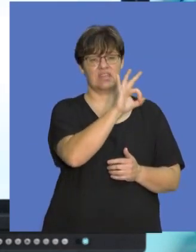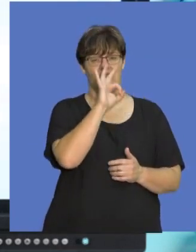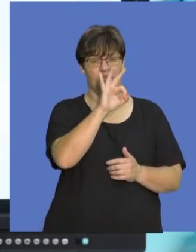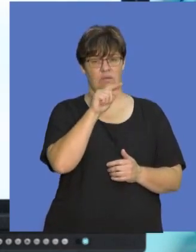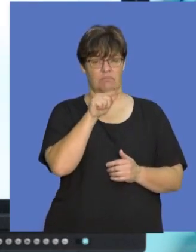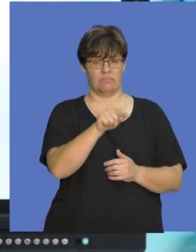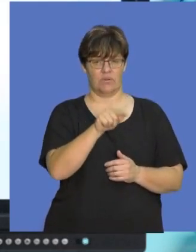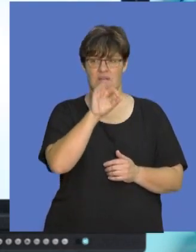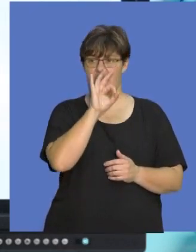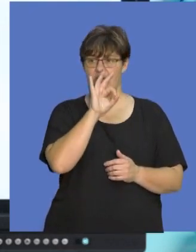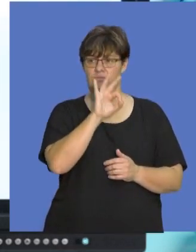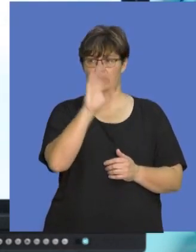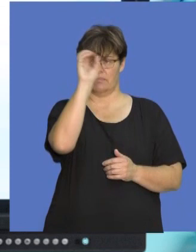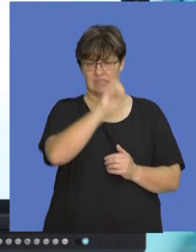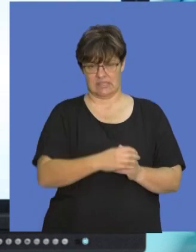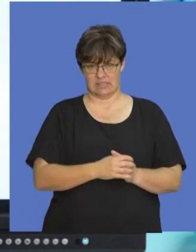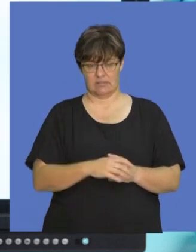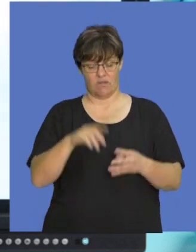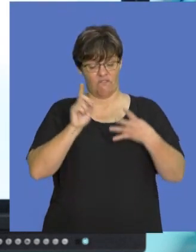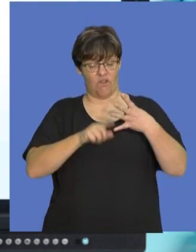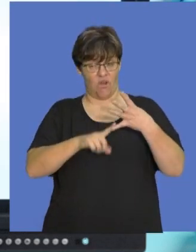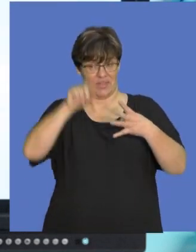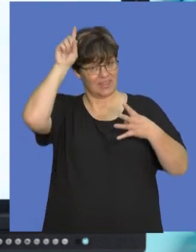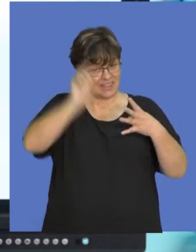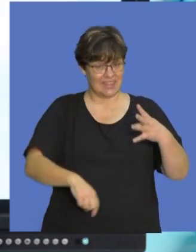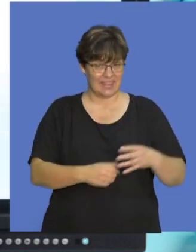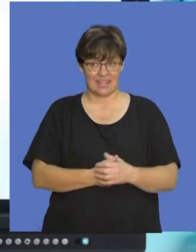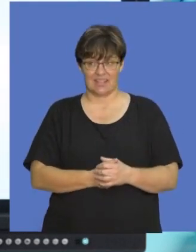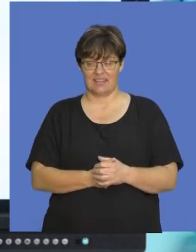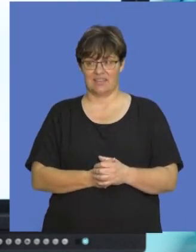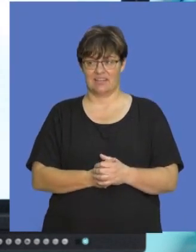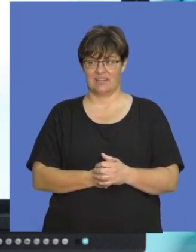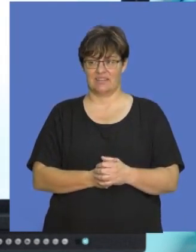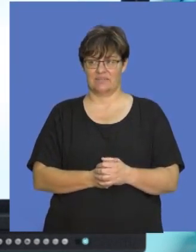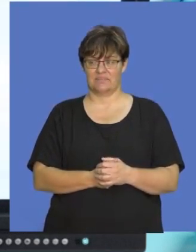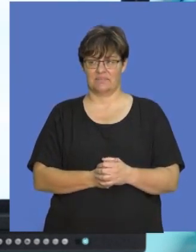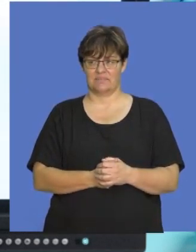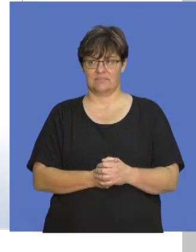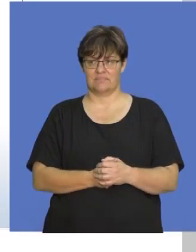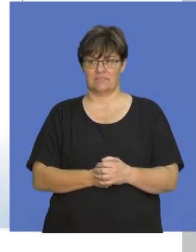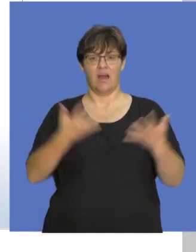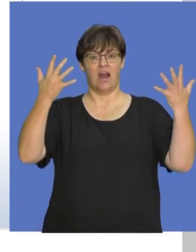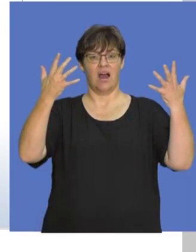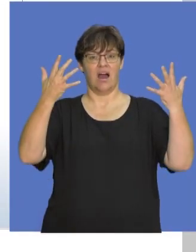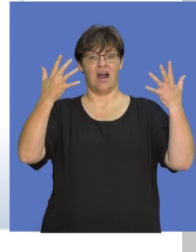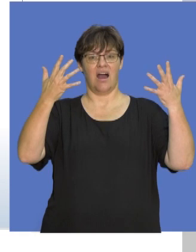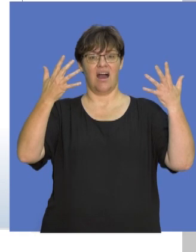come down to 33%. 4 spins. Let's see what we'll get.